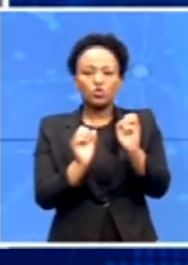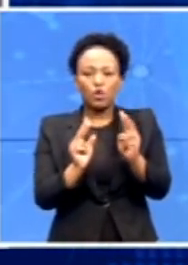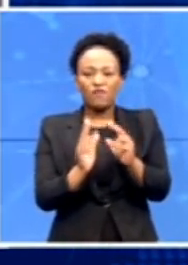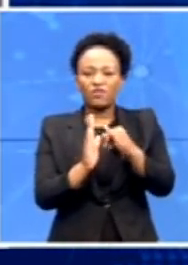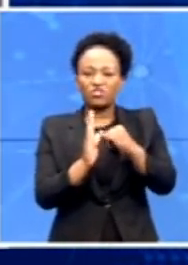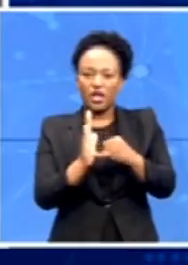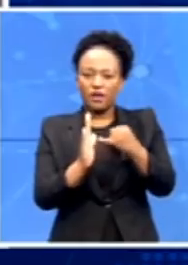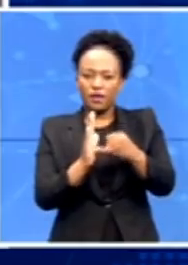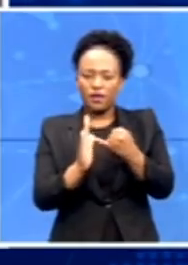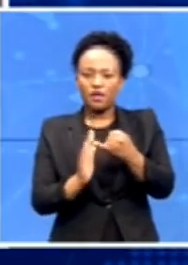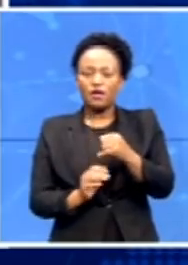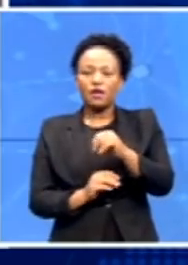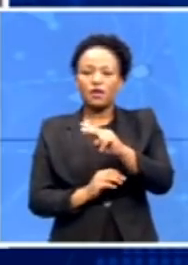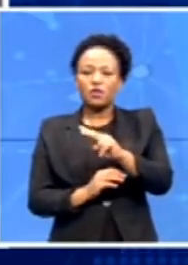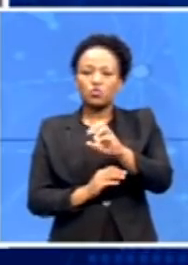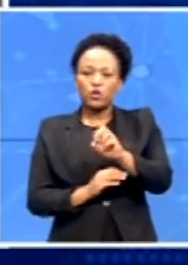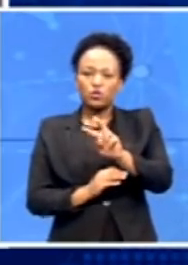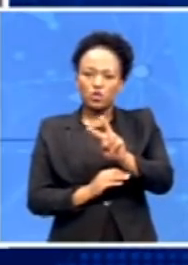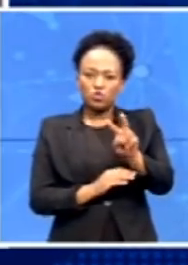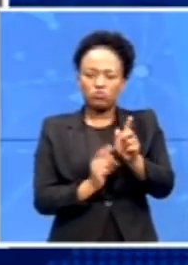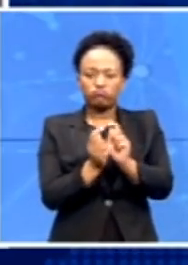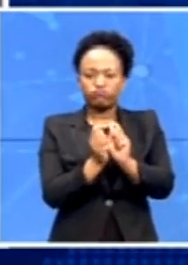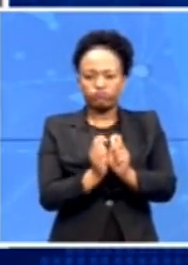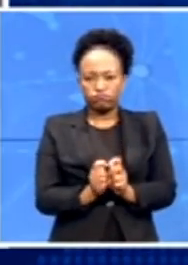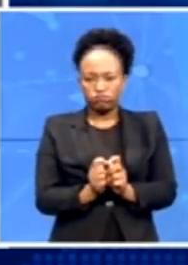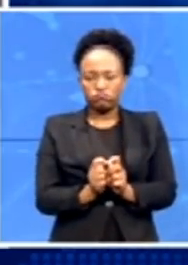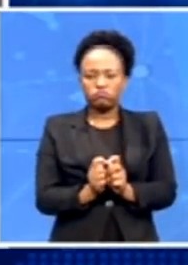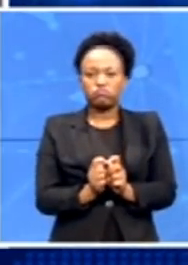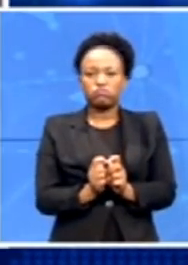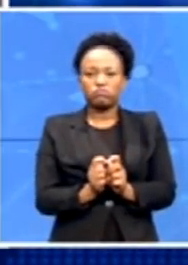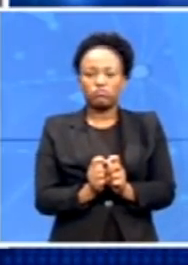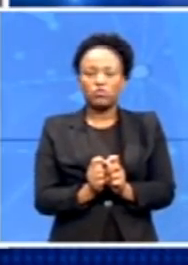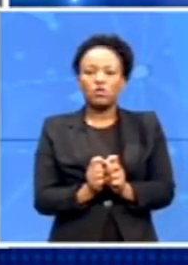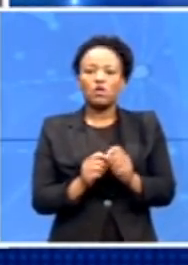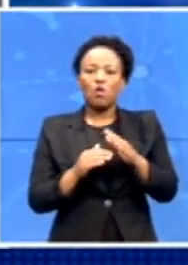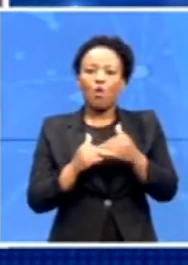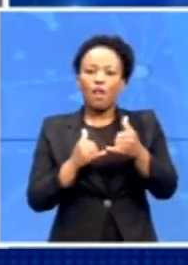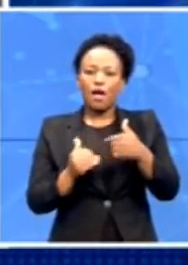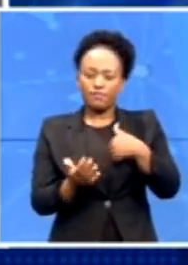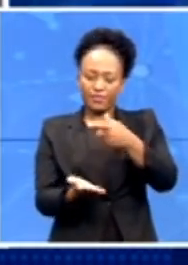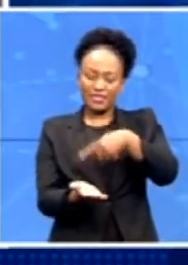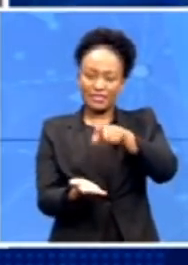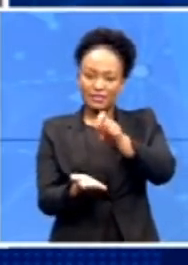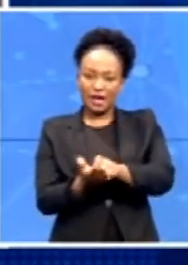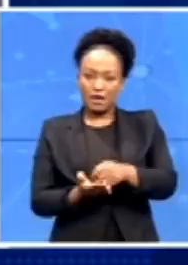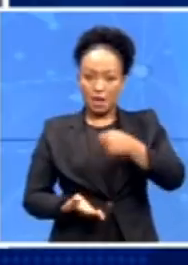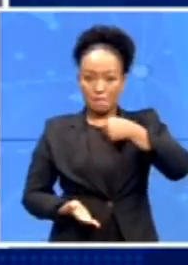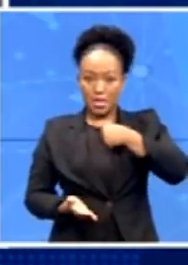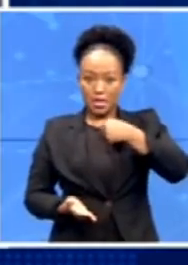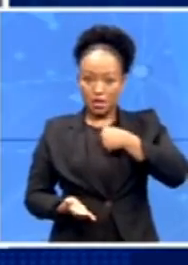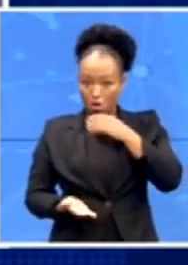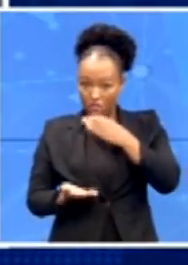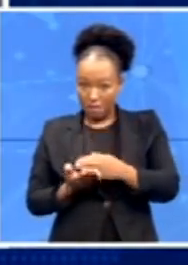2022, and it was electronically signed by myself. Do you confirm that, Ms. Jacobus? Yes,